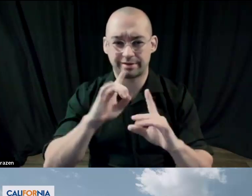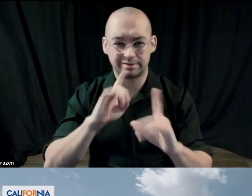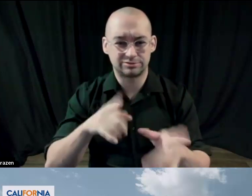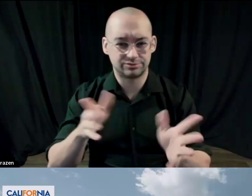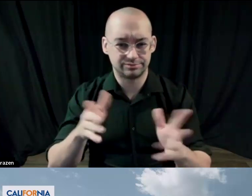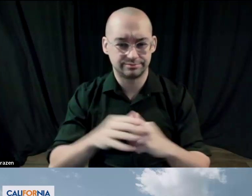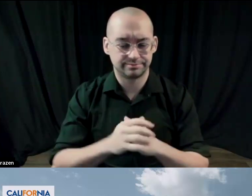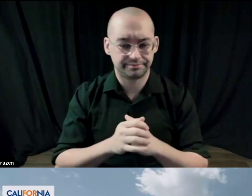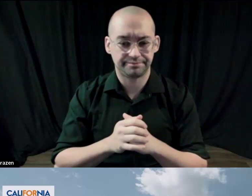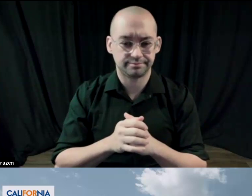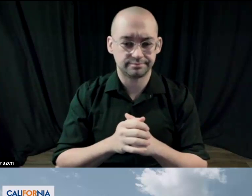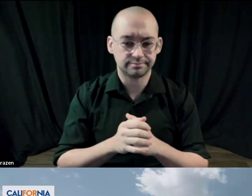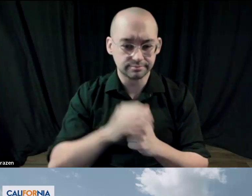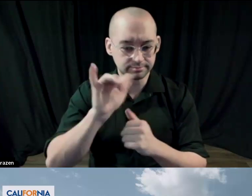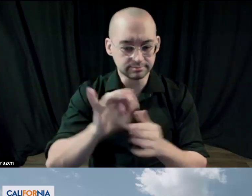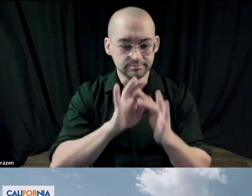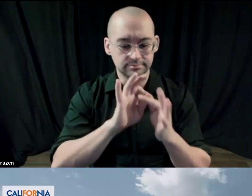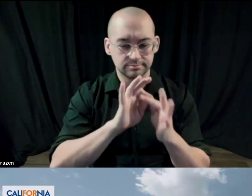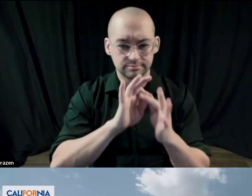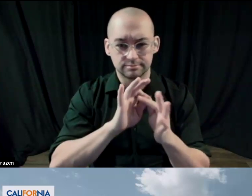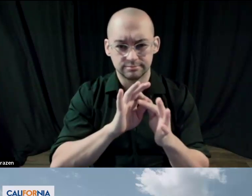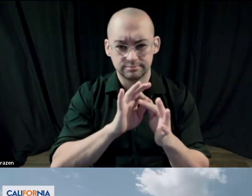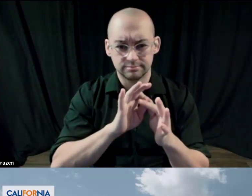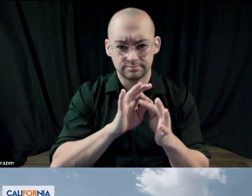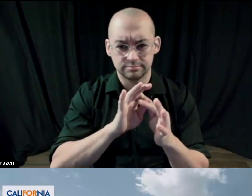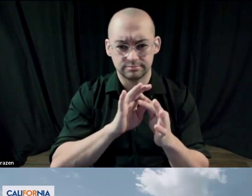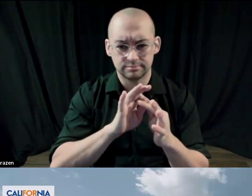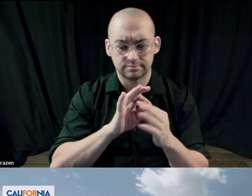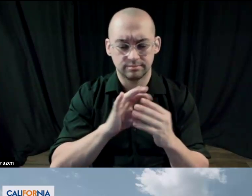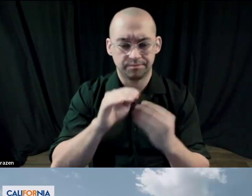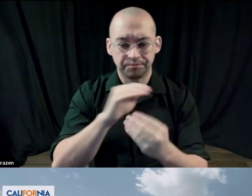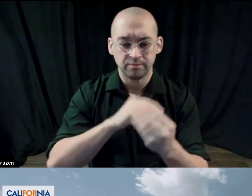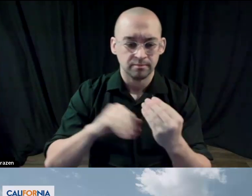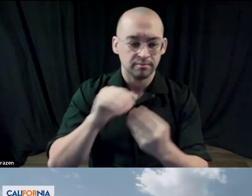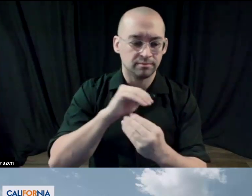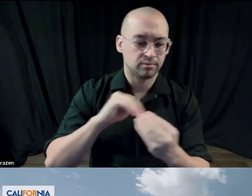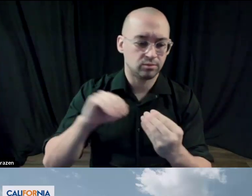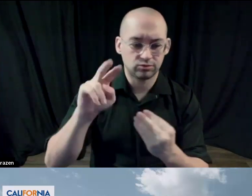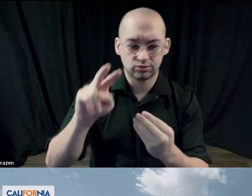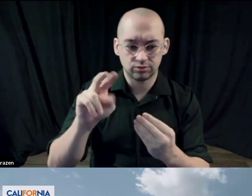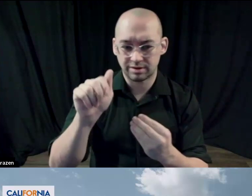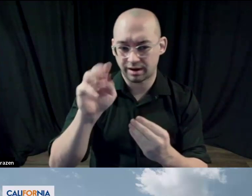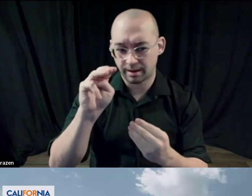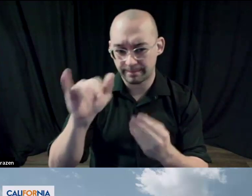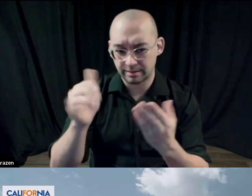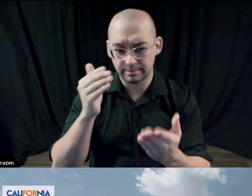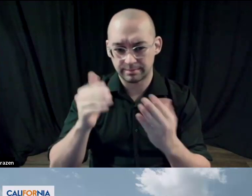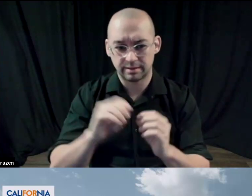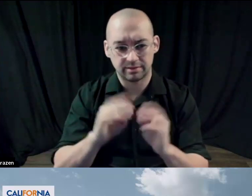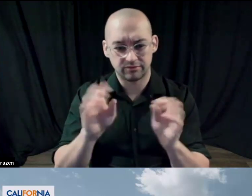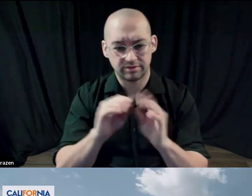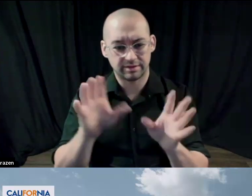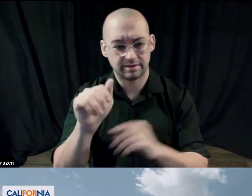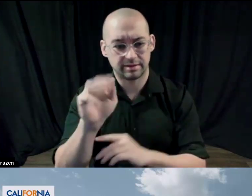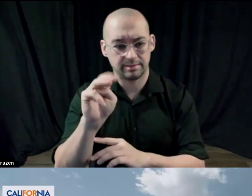Is that in relationship to the slide around round 2? Amy, if you could clarify, that would be great. Amy Hamblin,